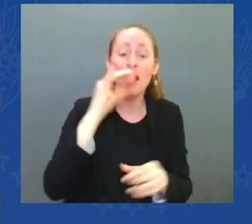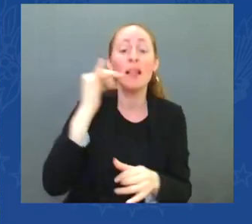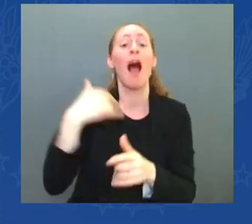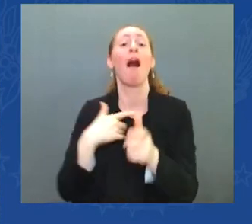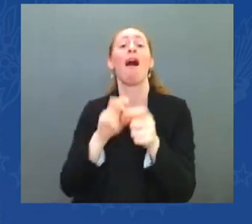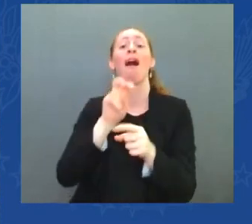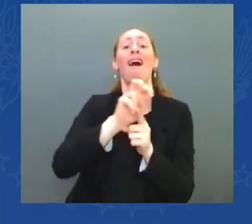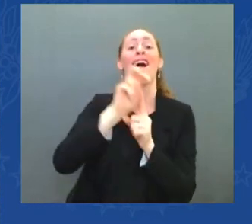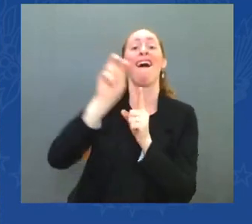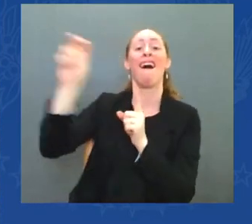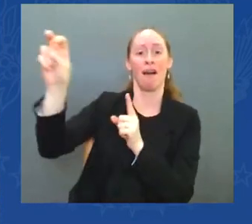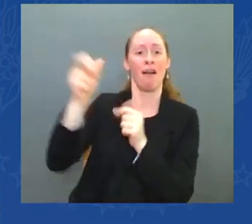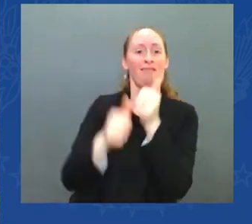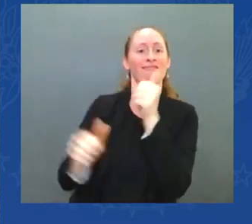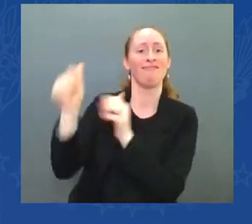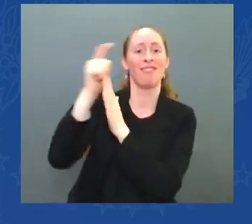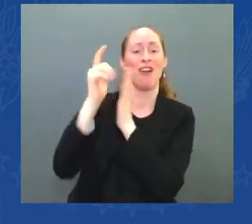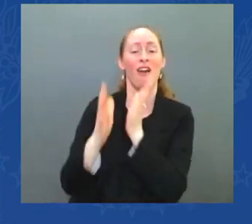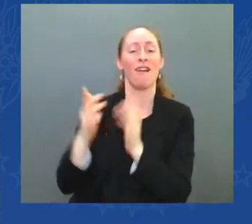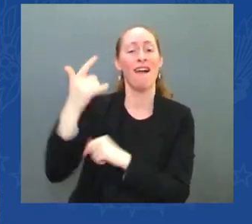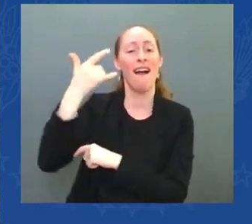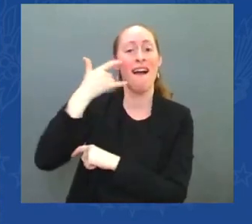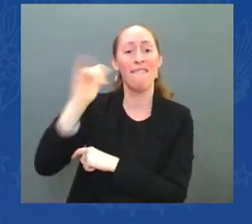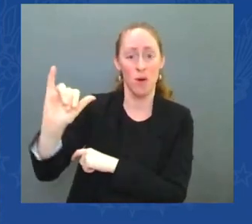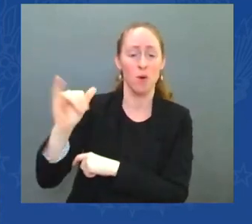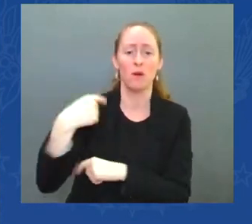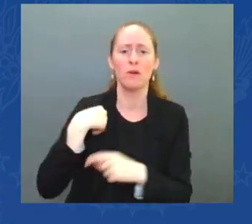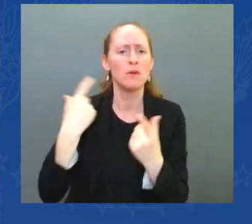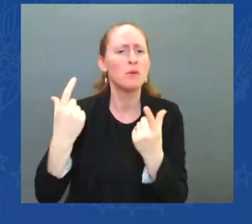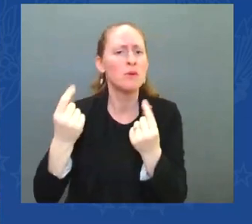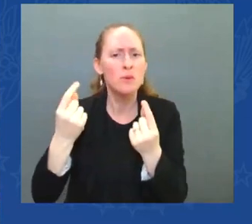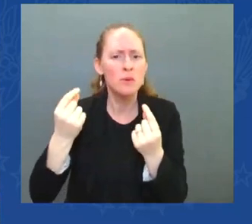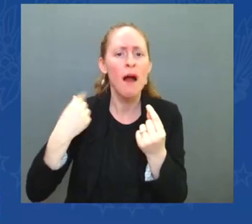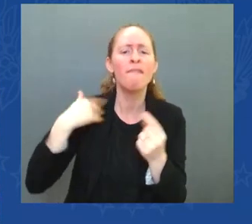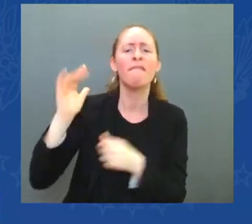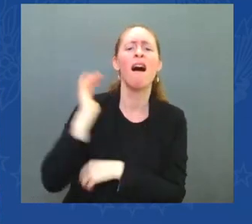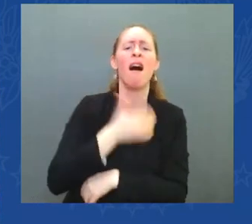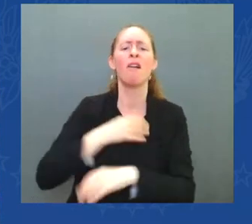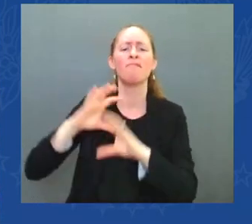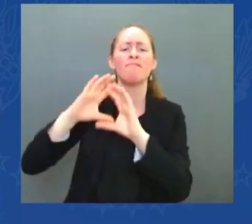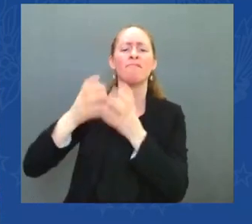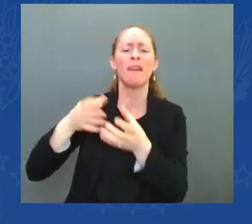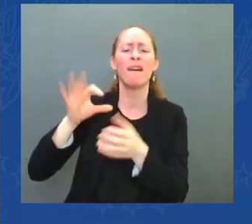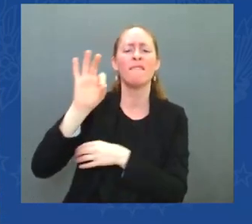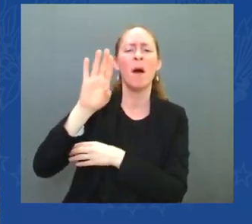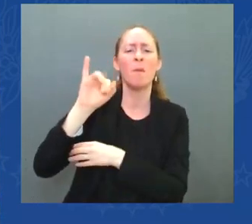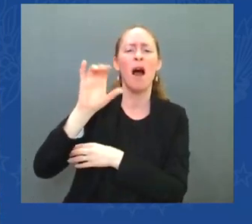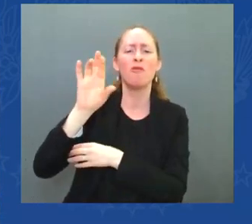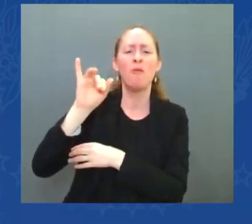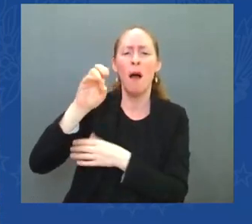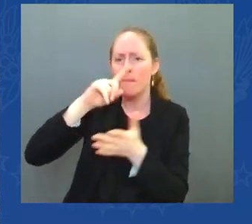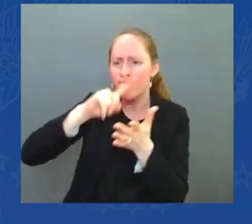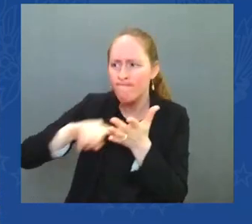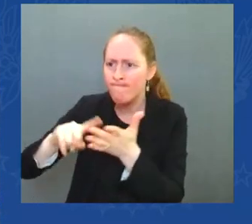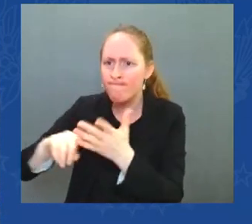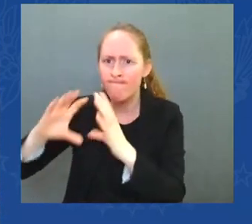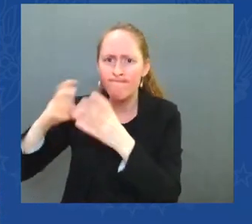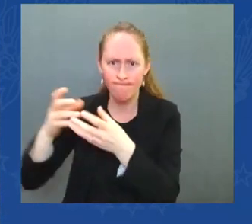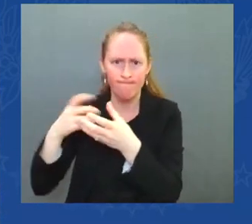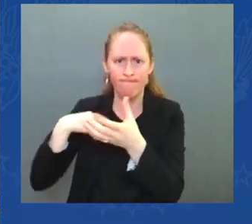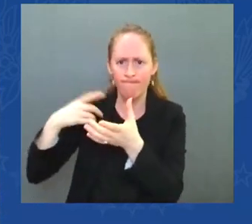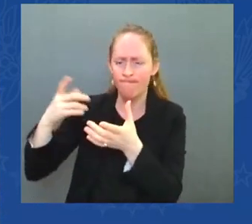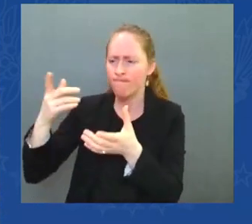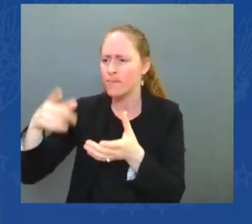of Firearms to investigate and seize firearms for those who unlawfully possess them. I have